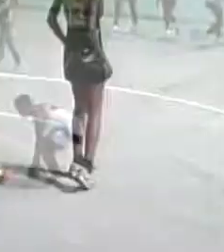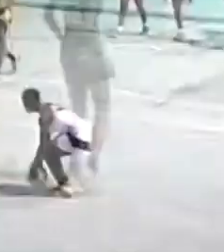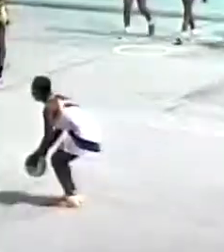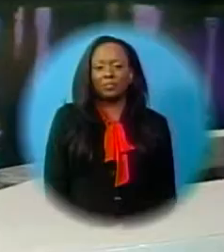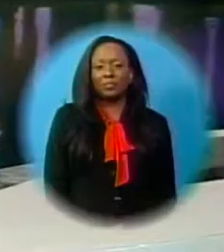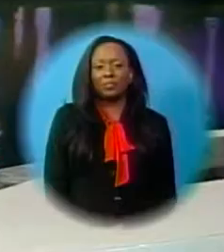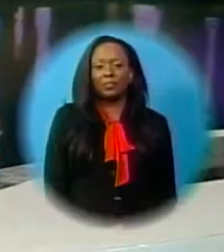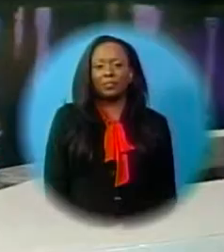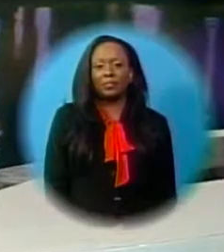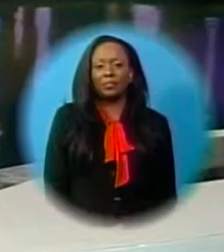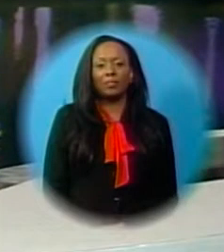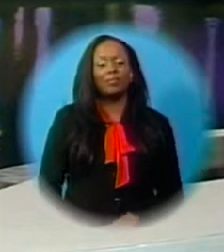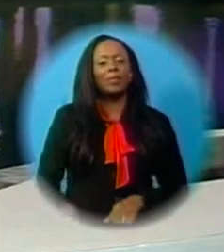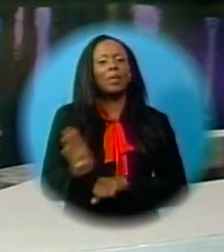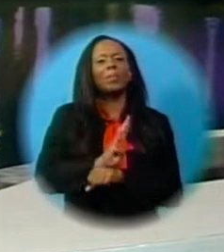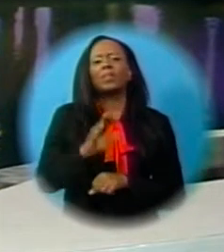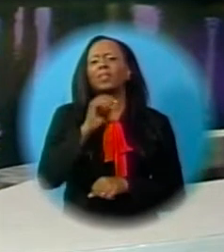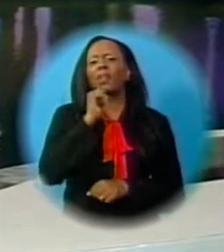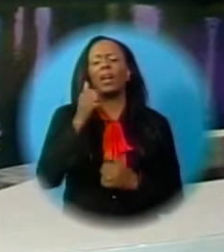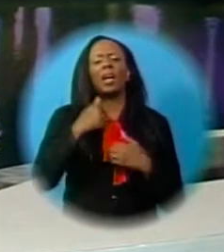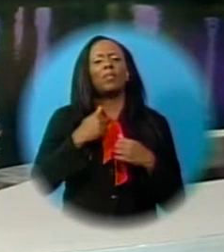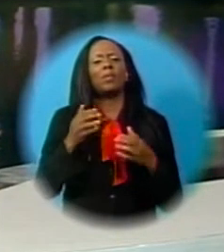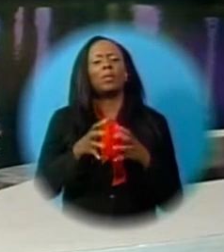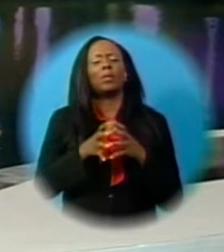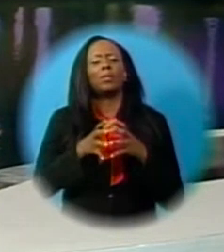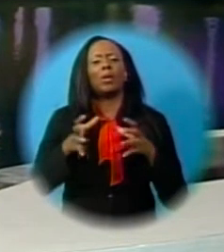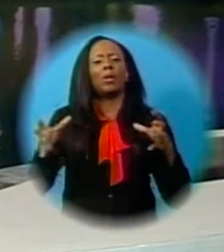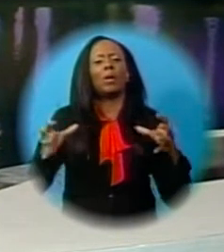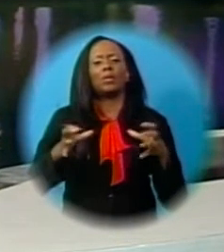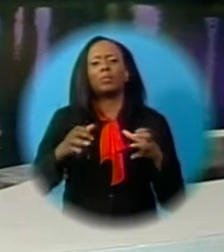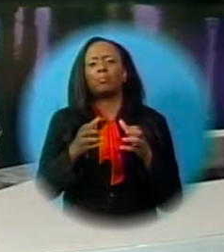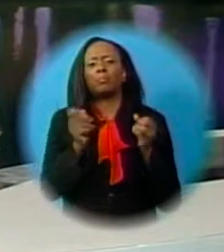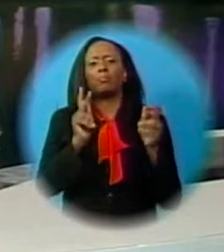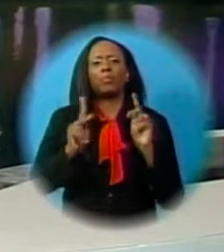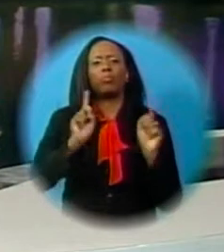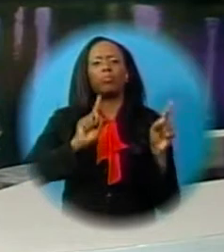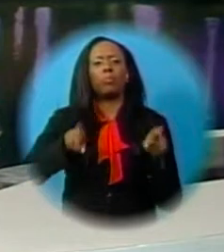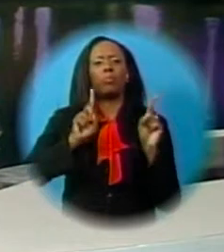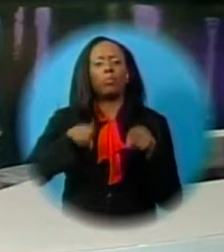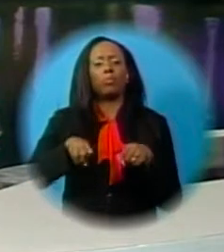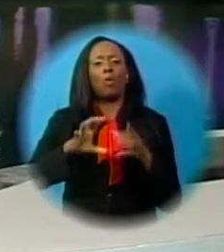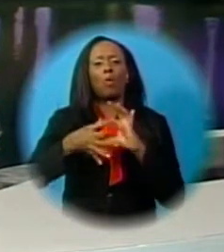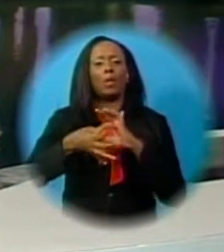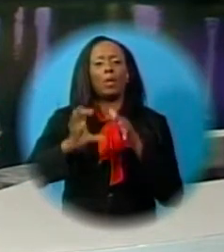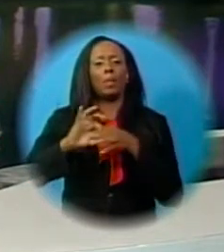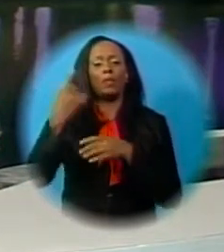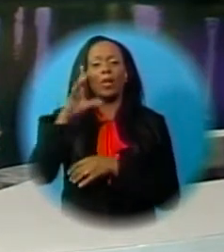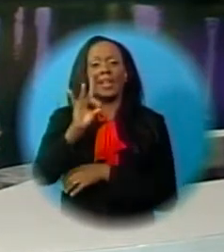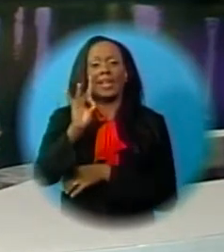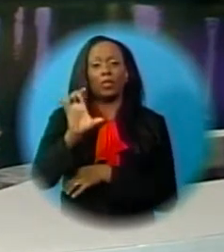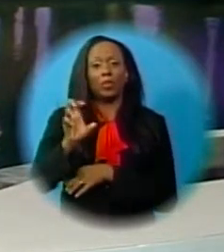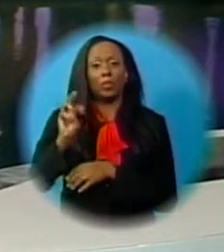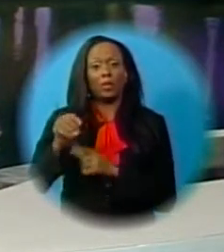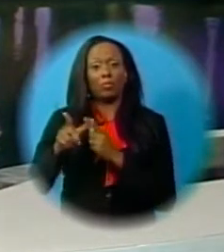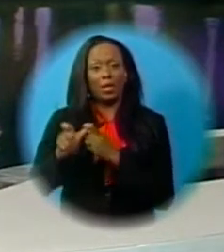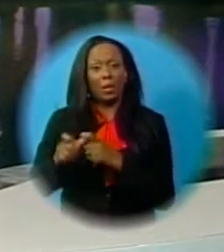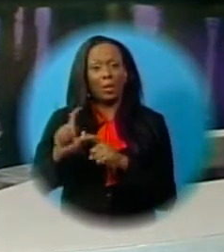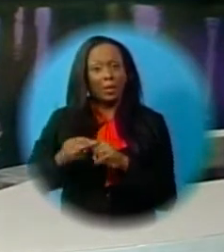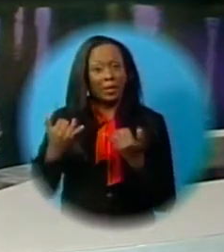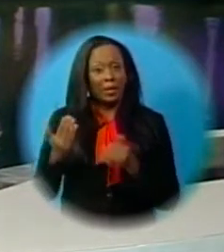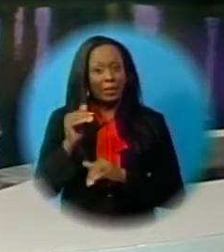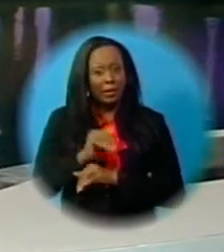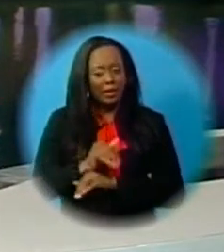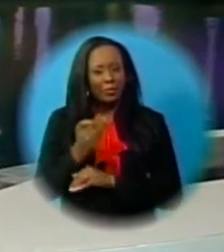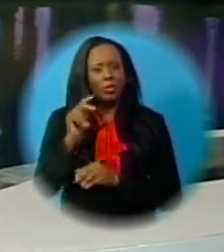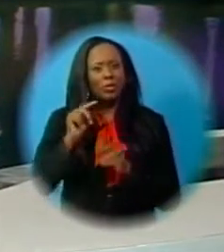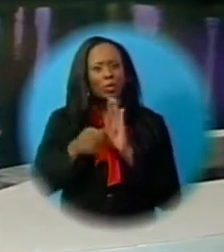48-29. Now, Barbados doesn't have a rich Olympic history in the 800 meters, but tonight's Olympic moment is one such